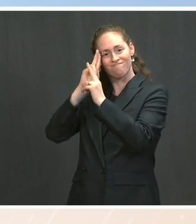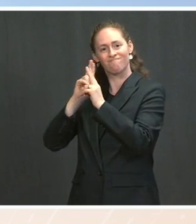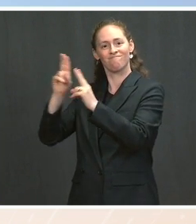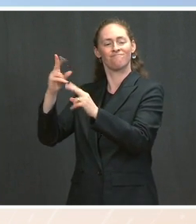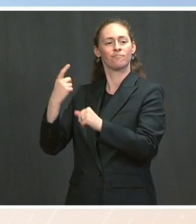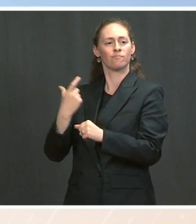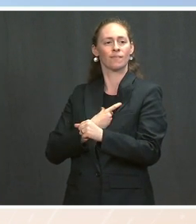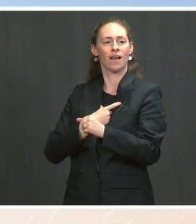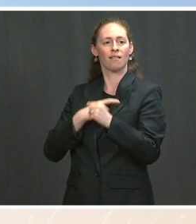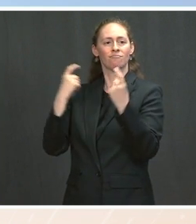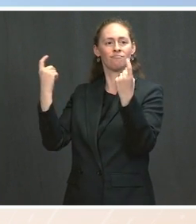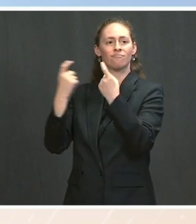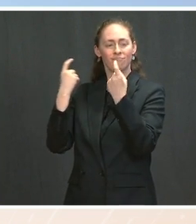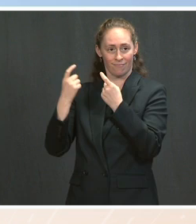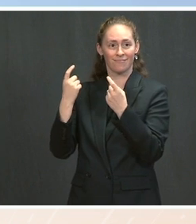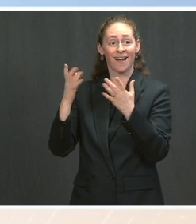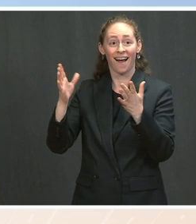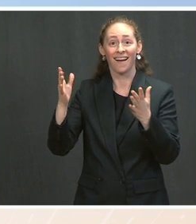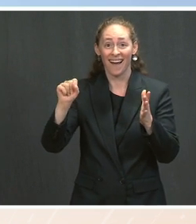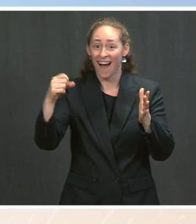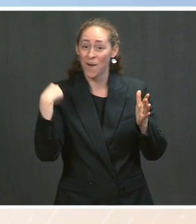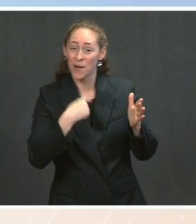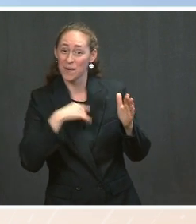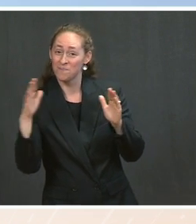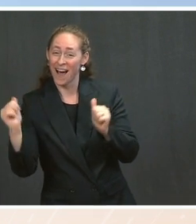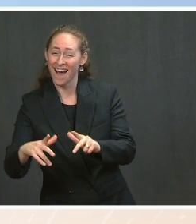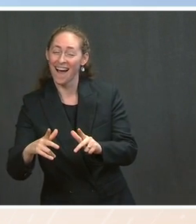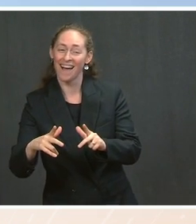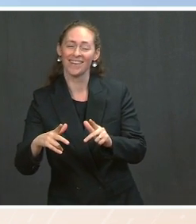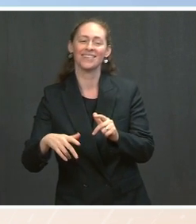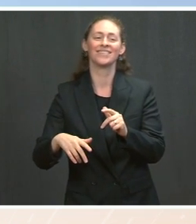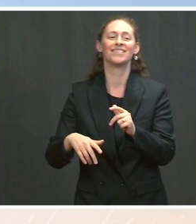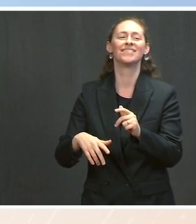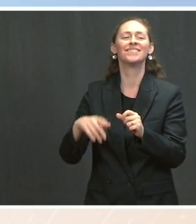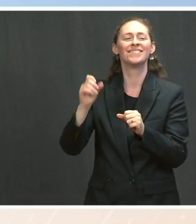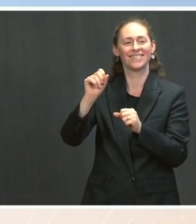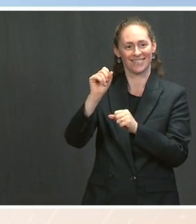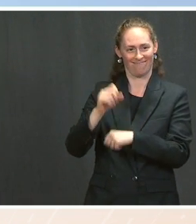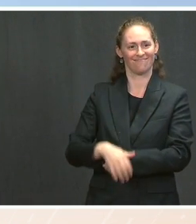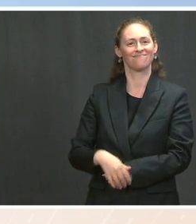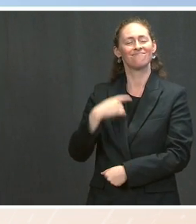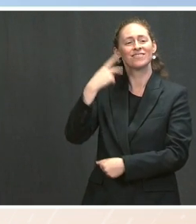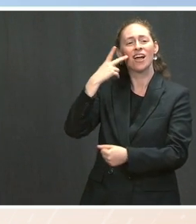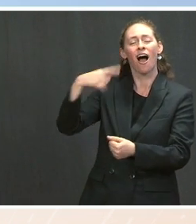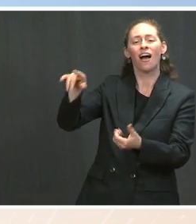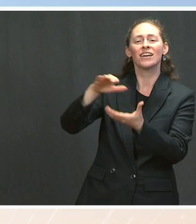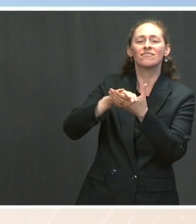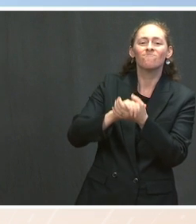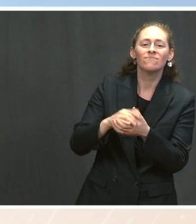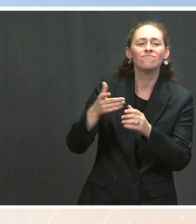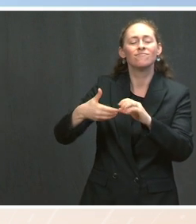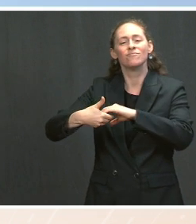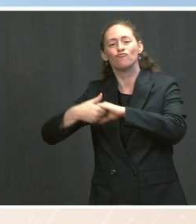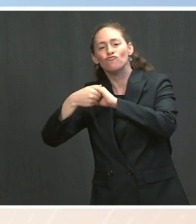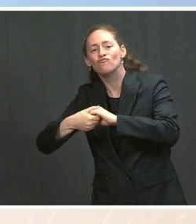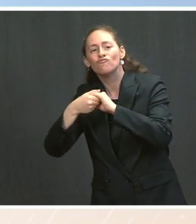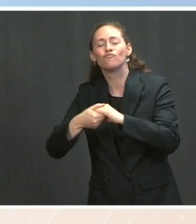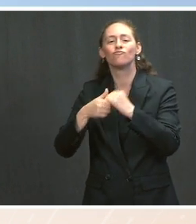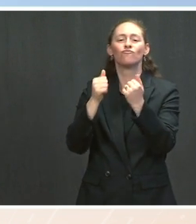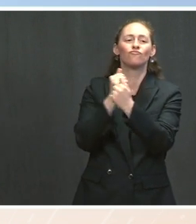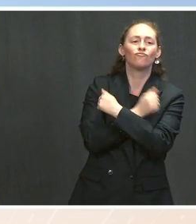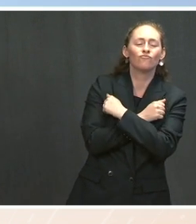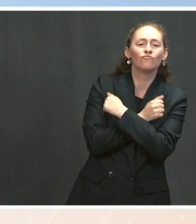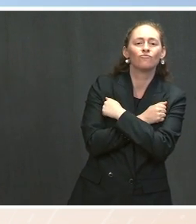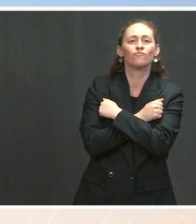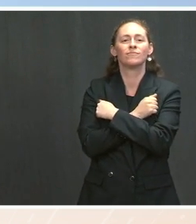President and First Lady had. I've seen handshakes, hugging, kissing. Yes. Is the White House open again? Can you talk about some of the